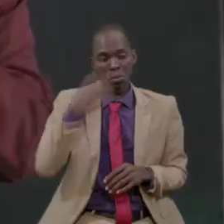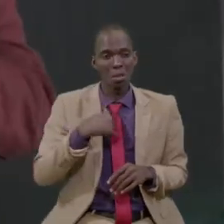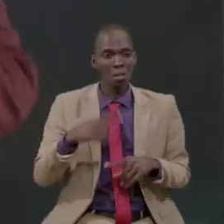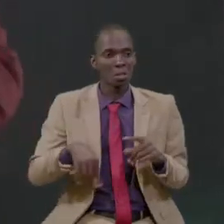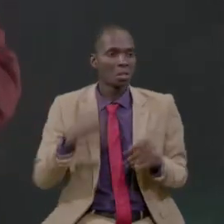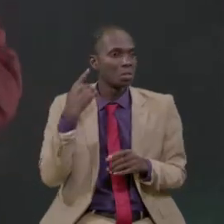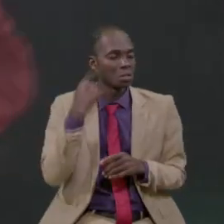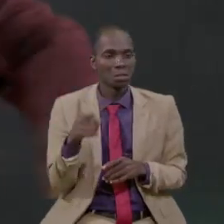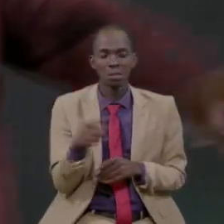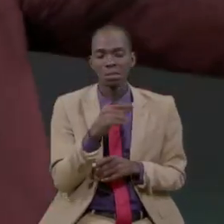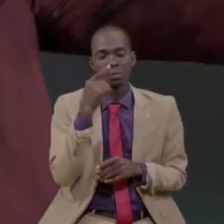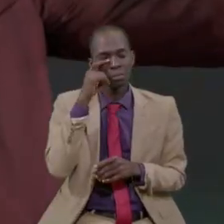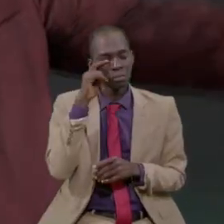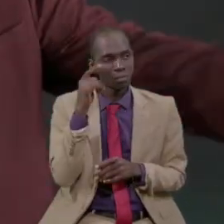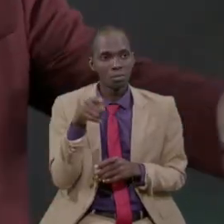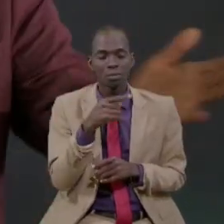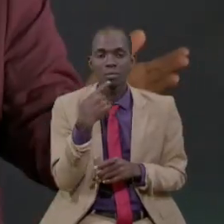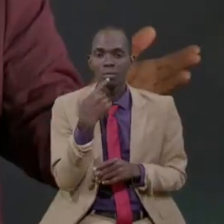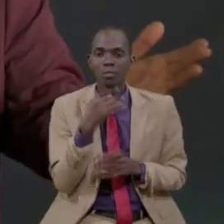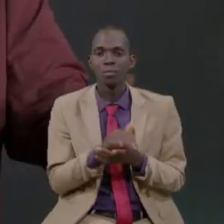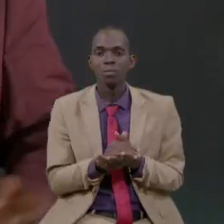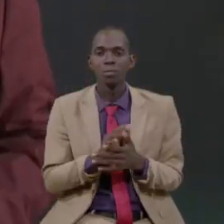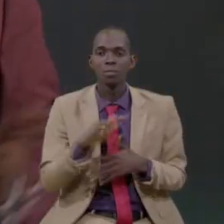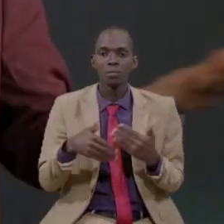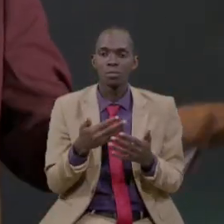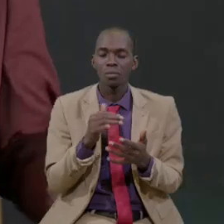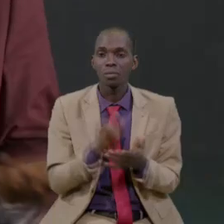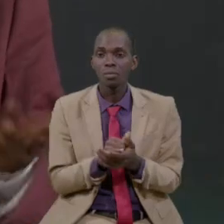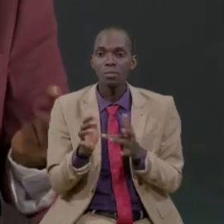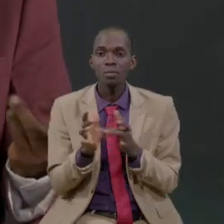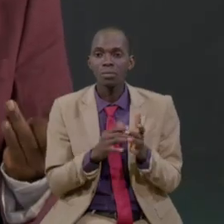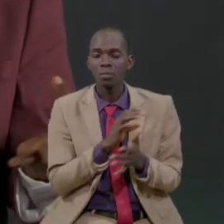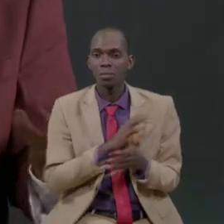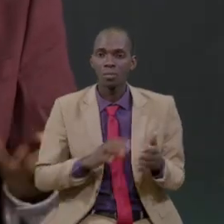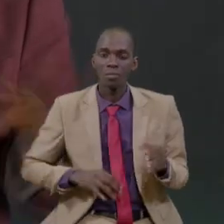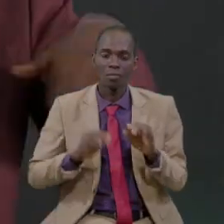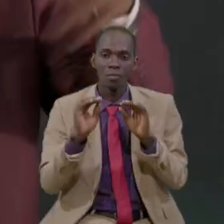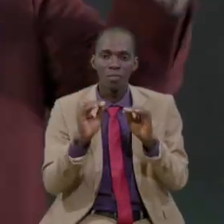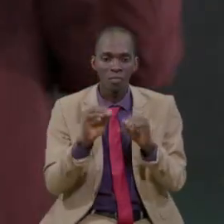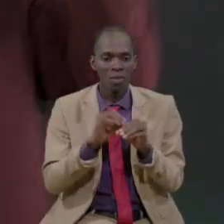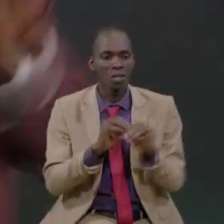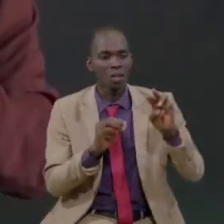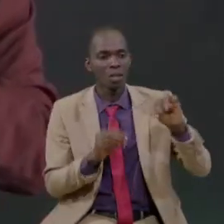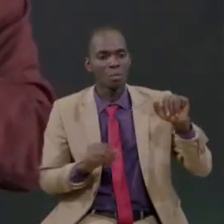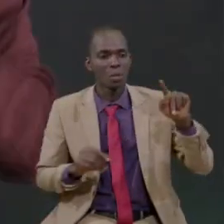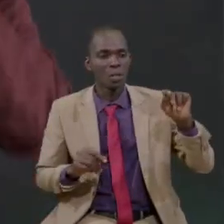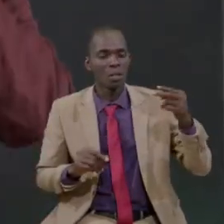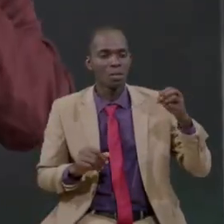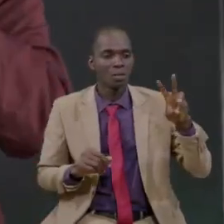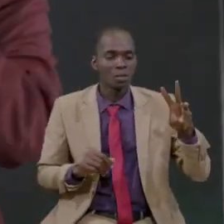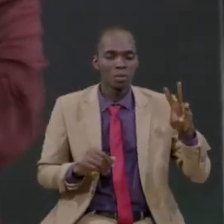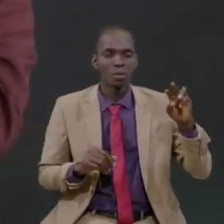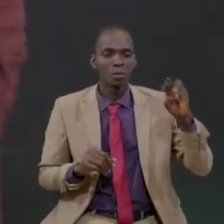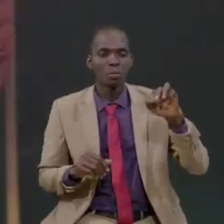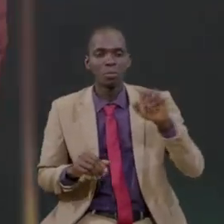say, all that Jesus taught, Matthew, Mark, Luke, and John, they said everything is gone. They